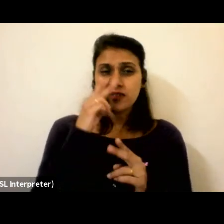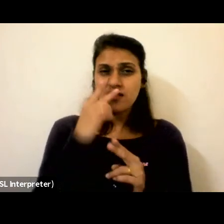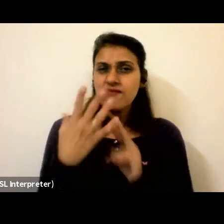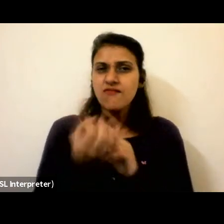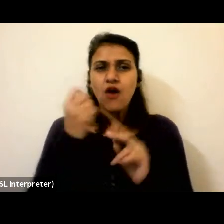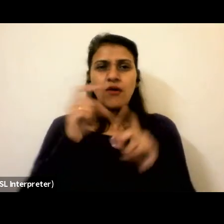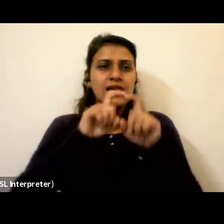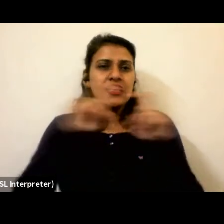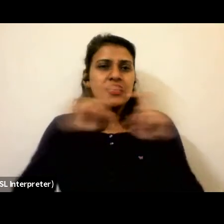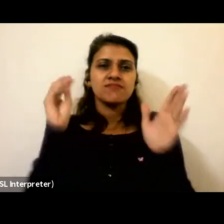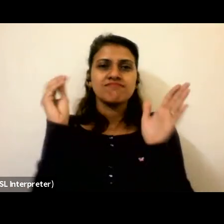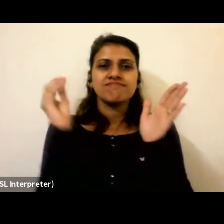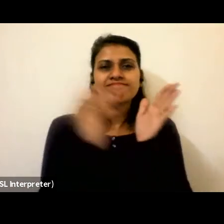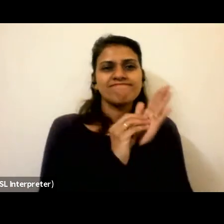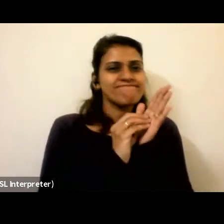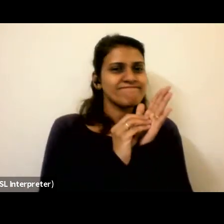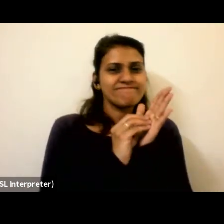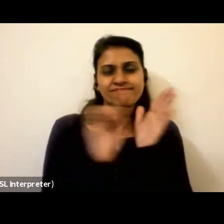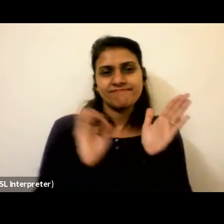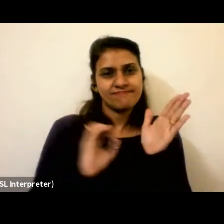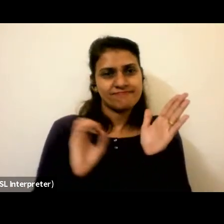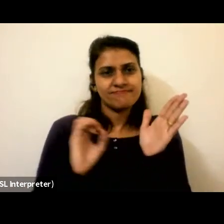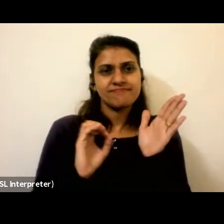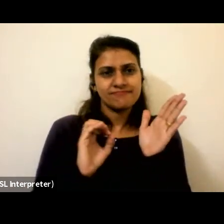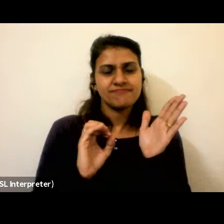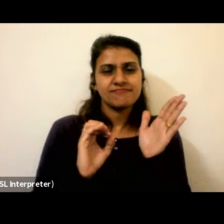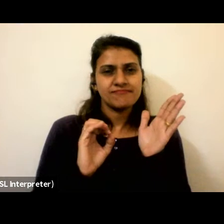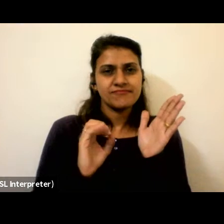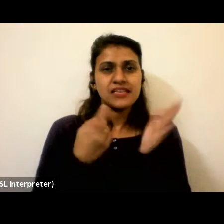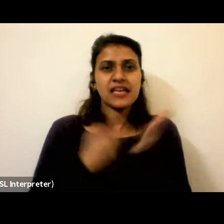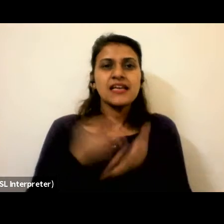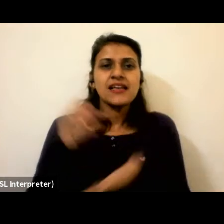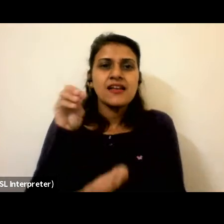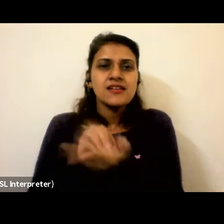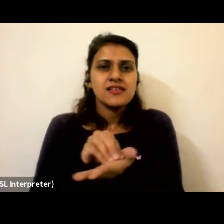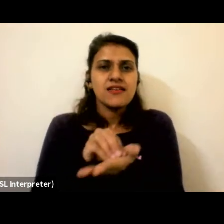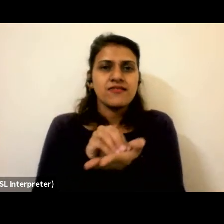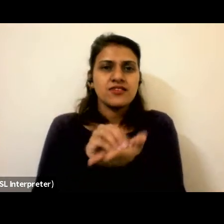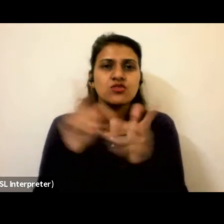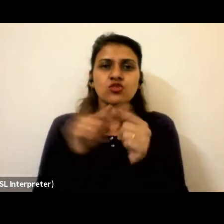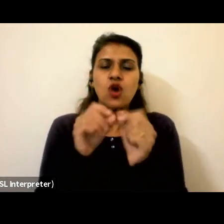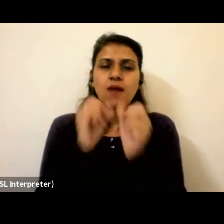mention in the list of reservations.